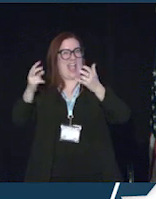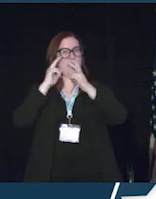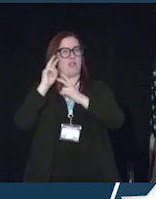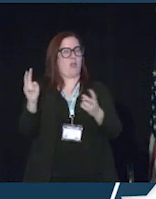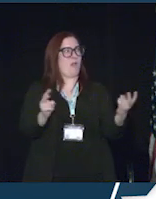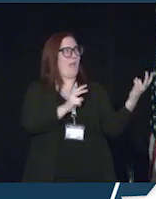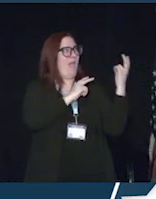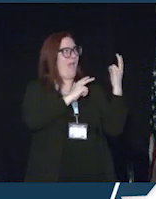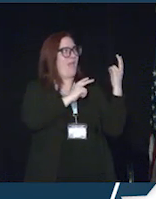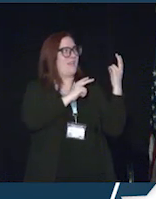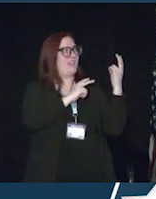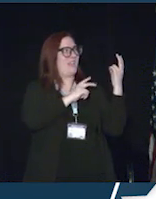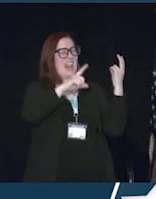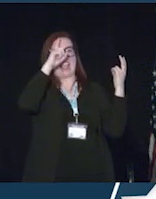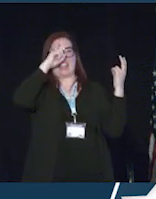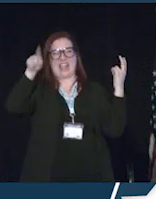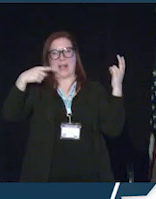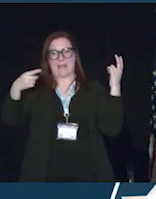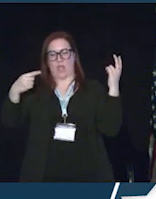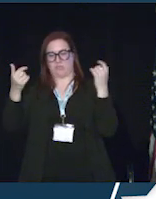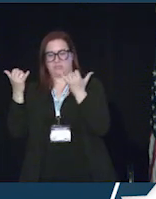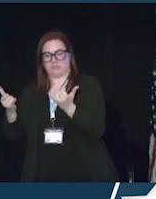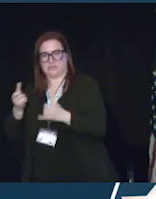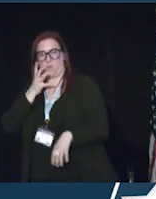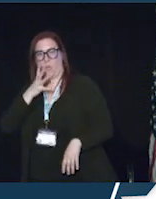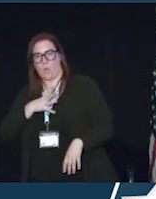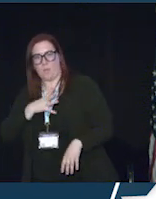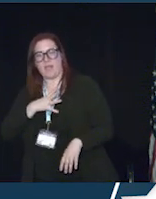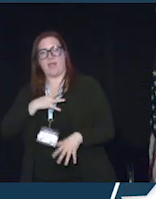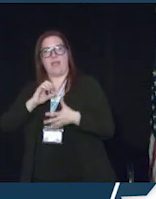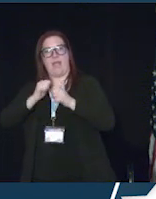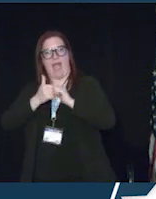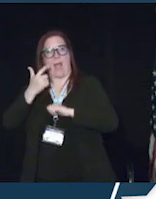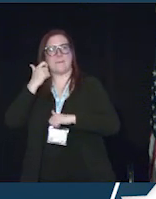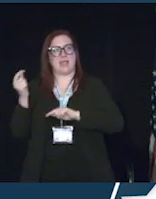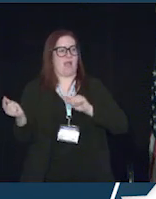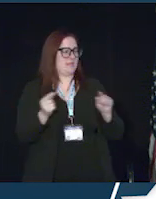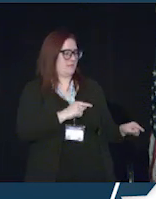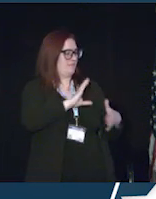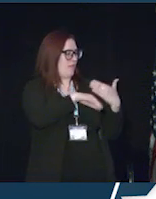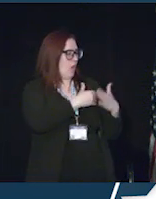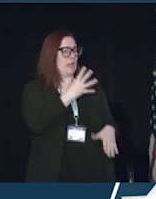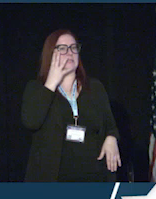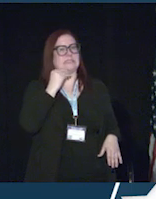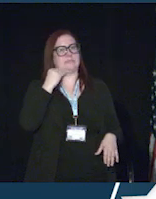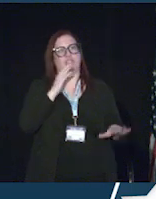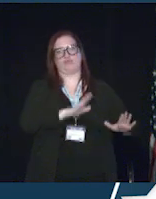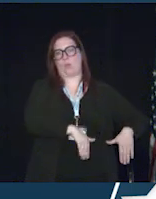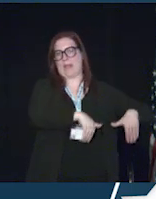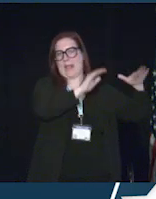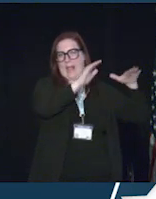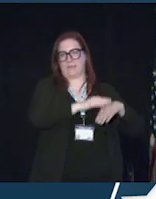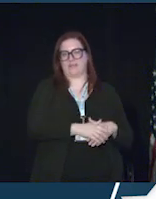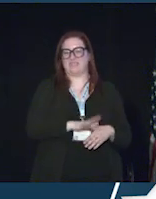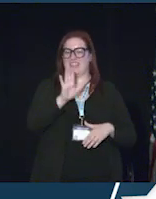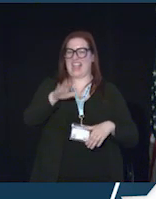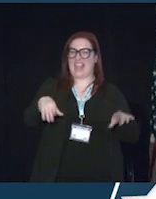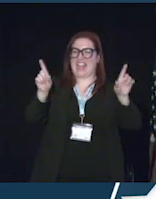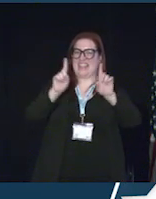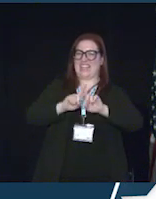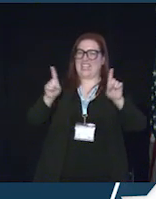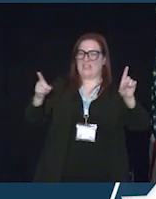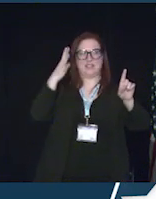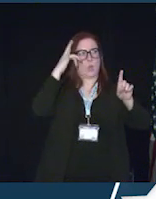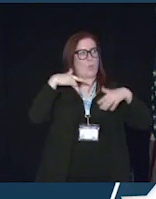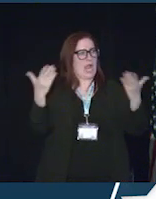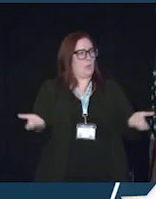woman I have become. Because of that, it has made a difference. And speaking of a difference, that's why we are